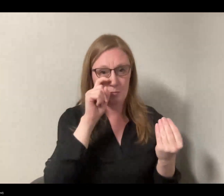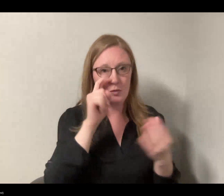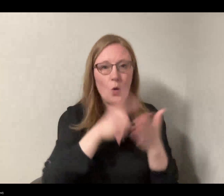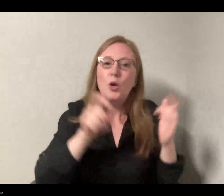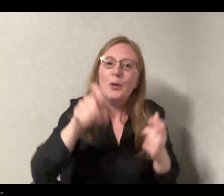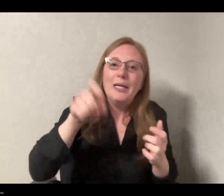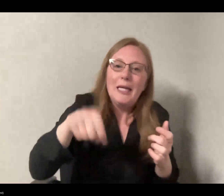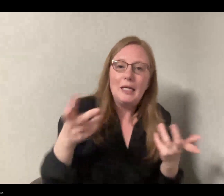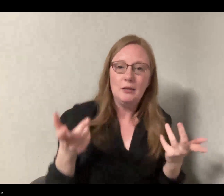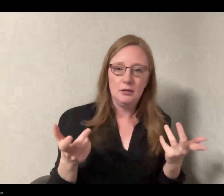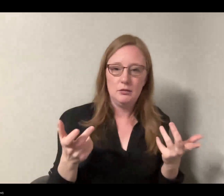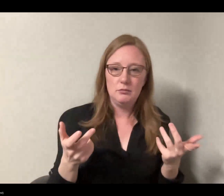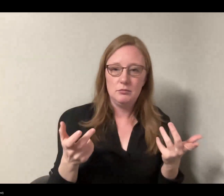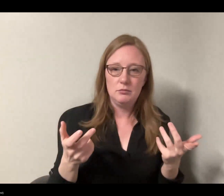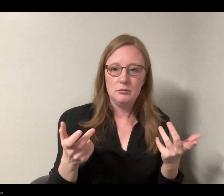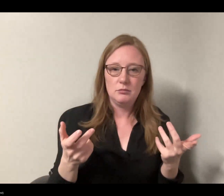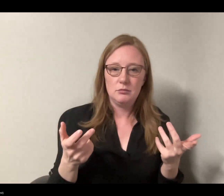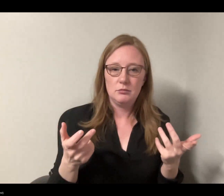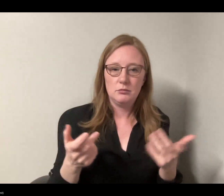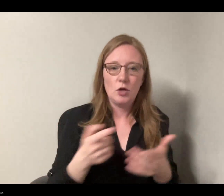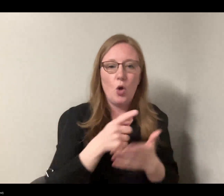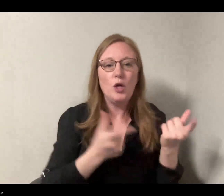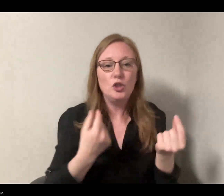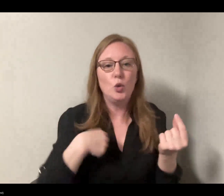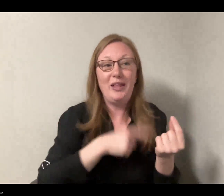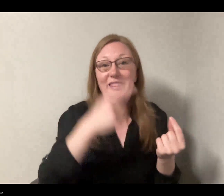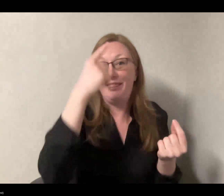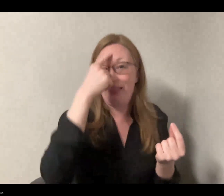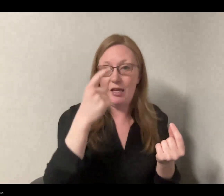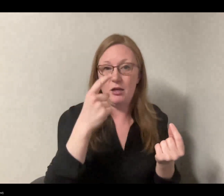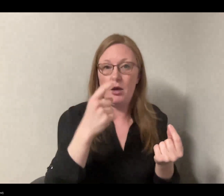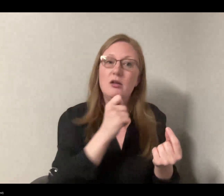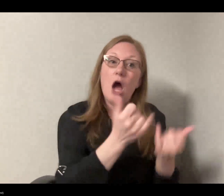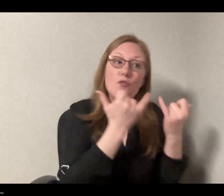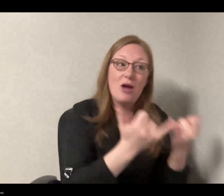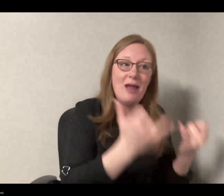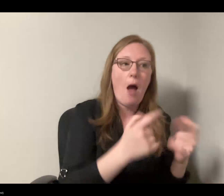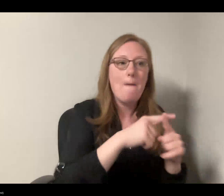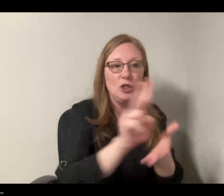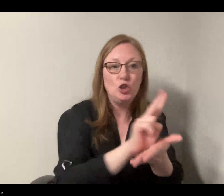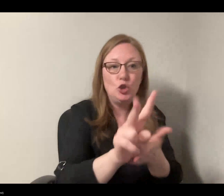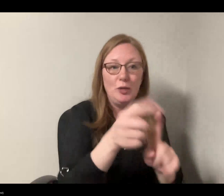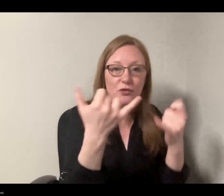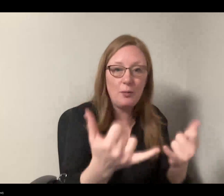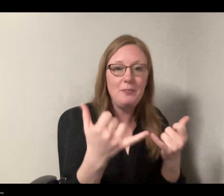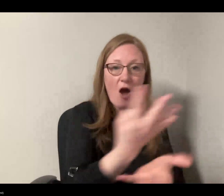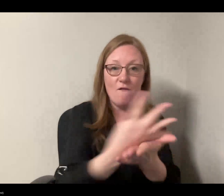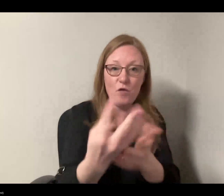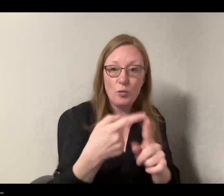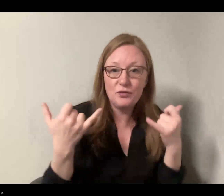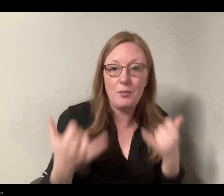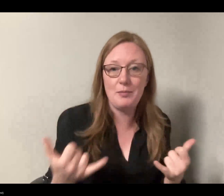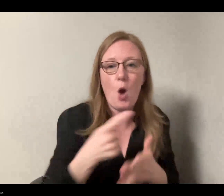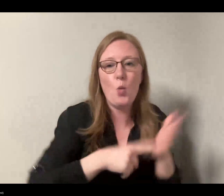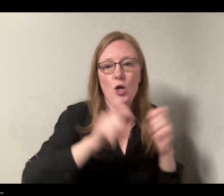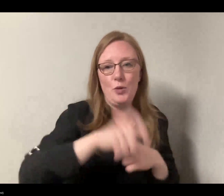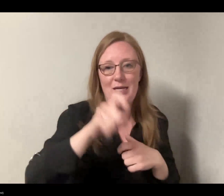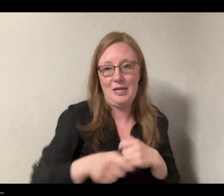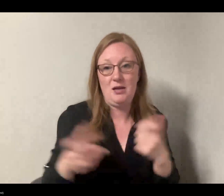need? Okay, what do we think we're going to need, not now, but in 2 weeks and 4 weeks, all right?